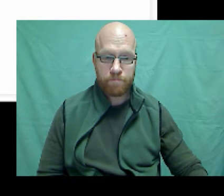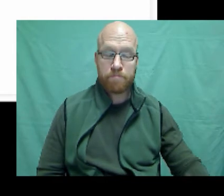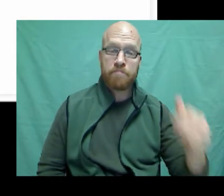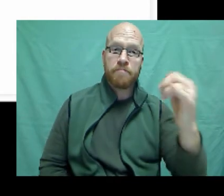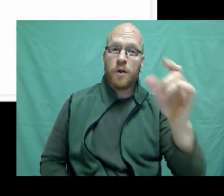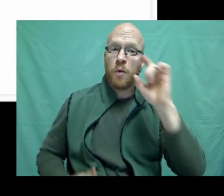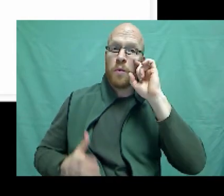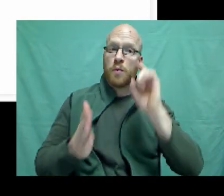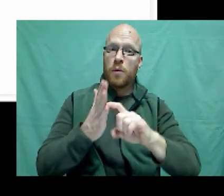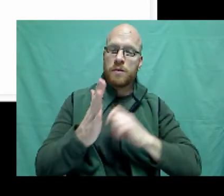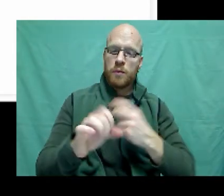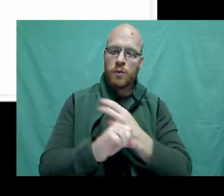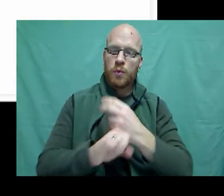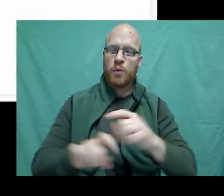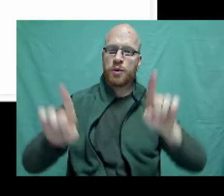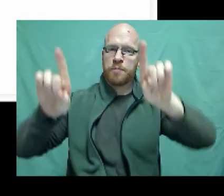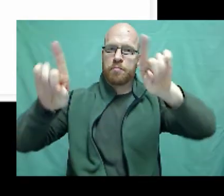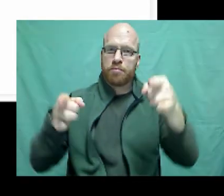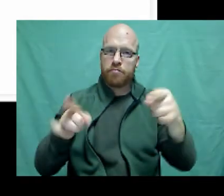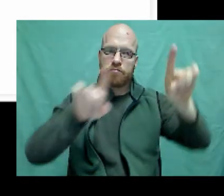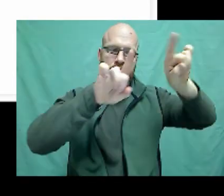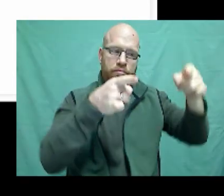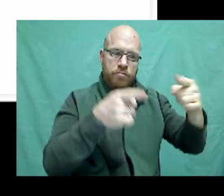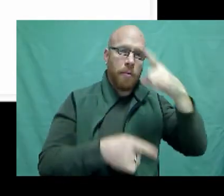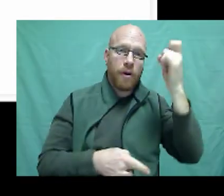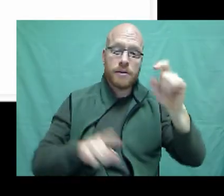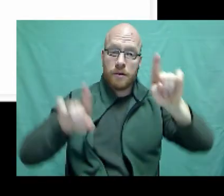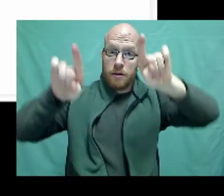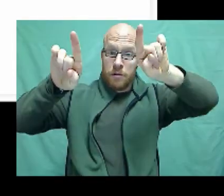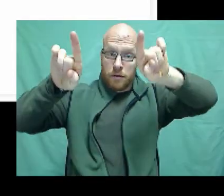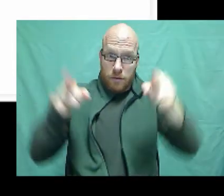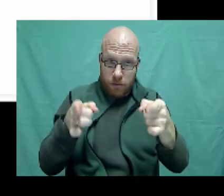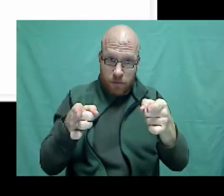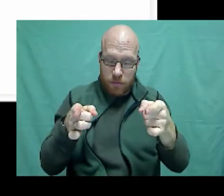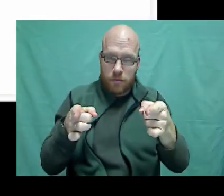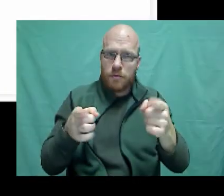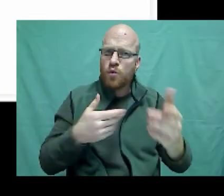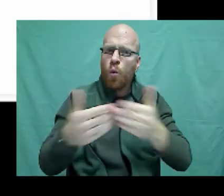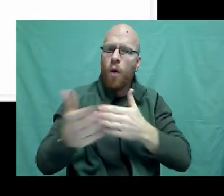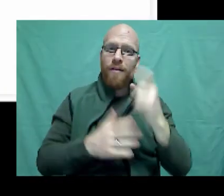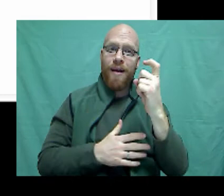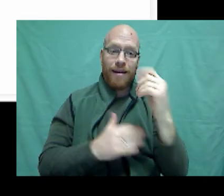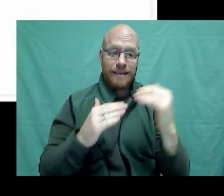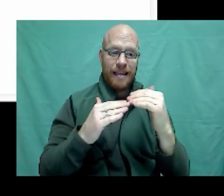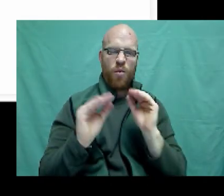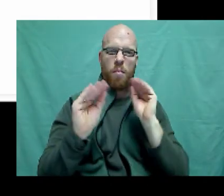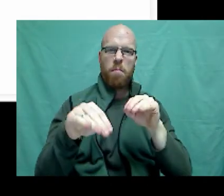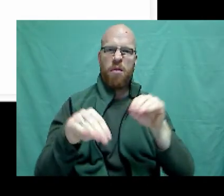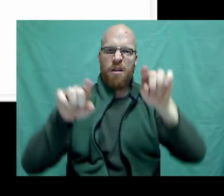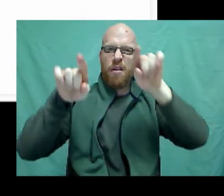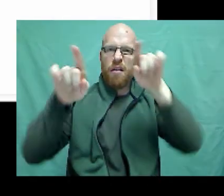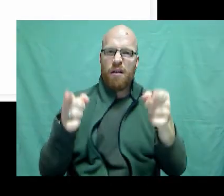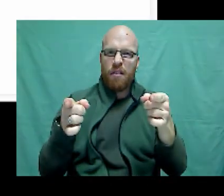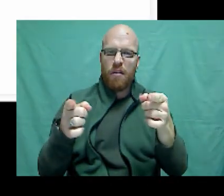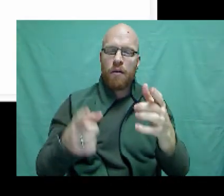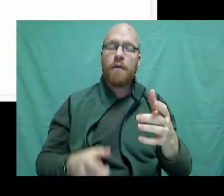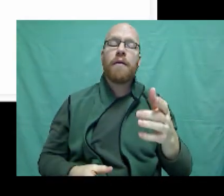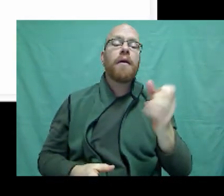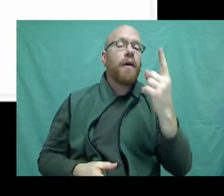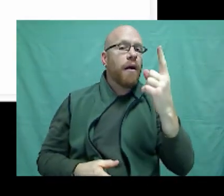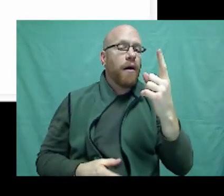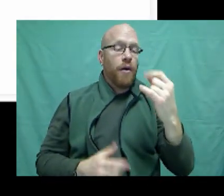Okay, now you see I've used parentheses here for my answer because the parentheses means whatever x equals, I would put it into the